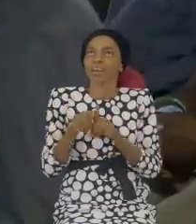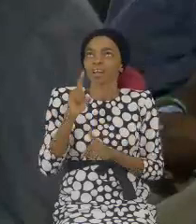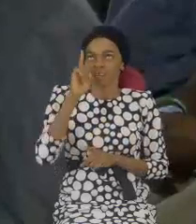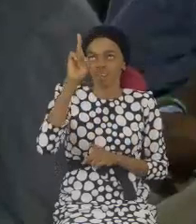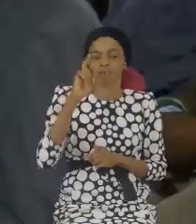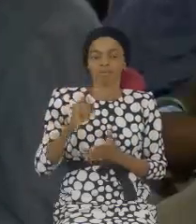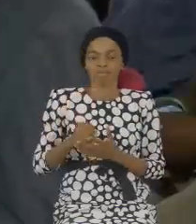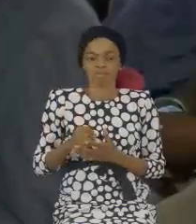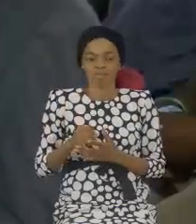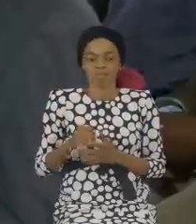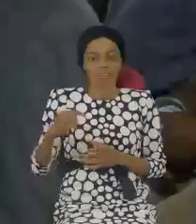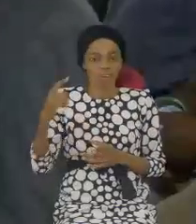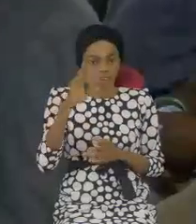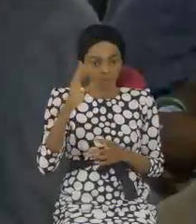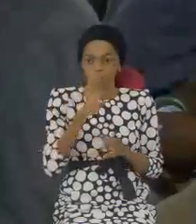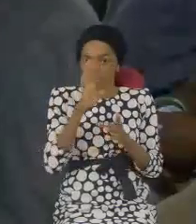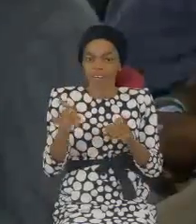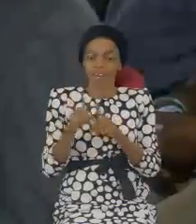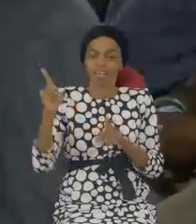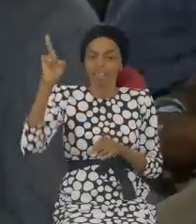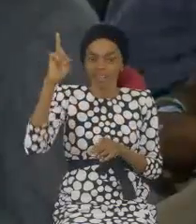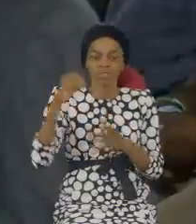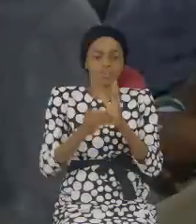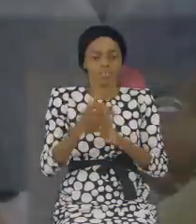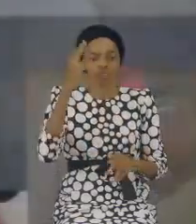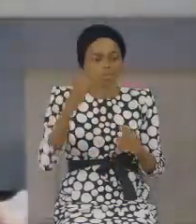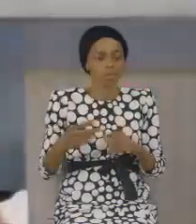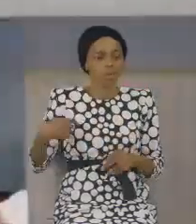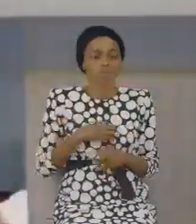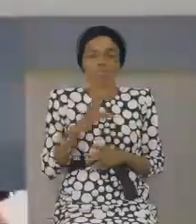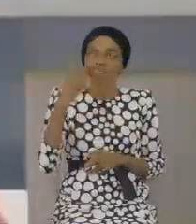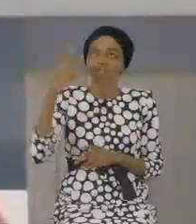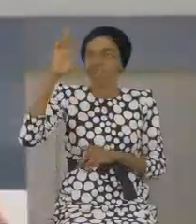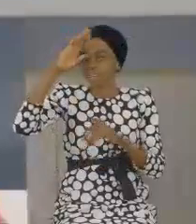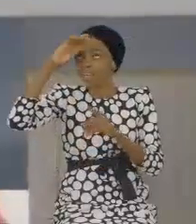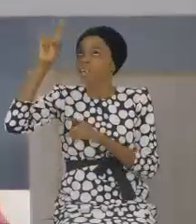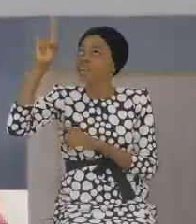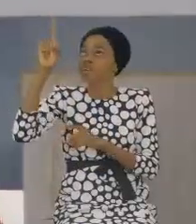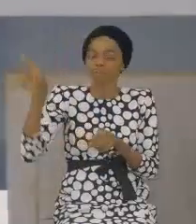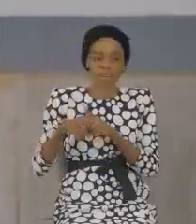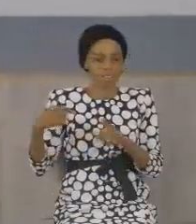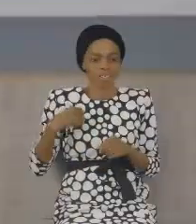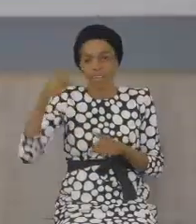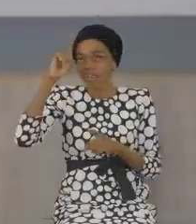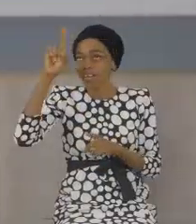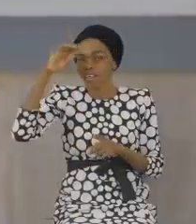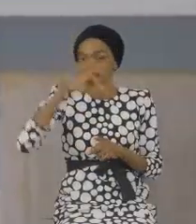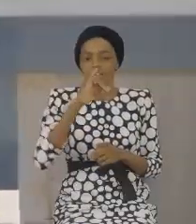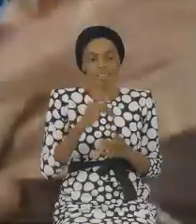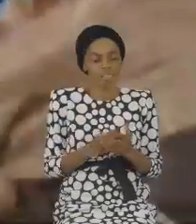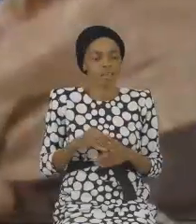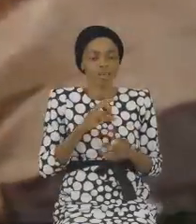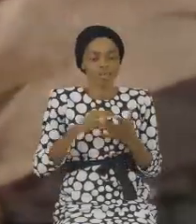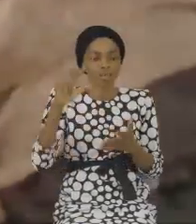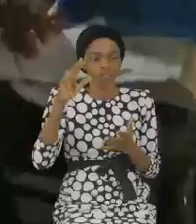like him. For we shall see him as he is. Look at verse 3. And it says, and